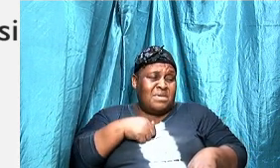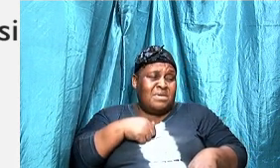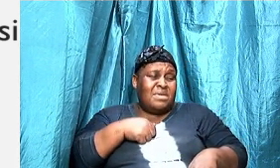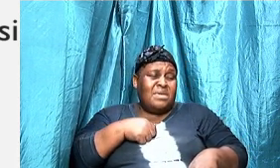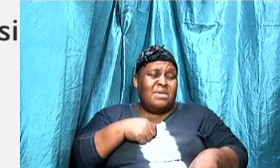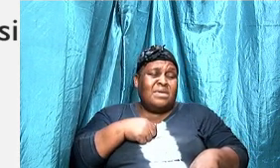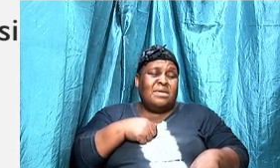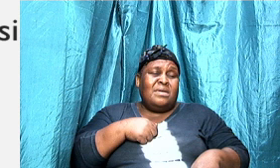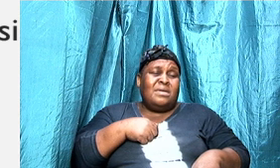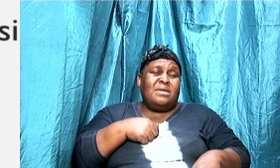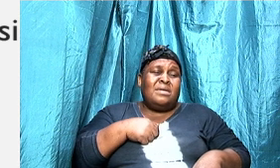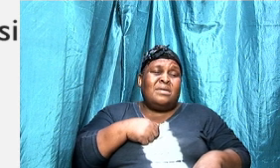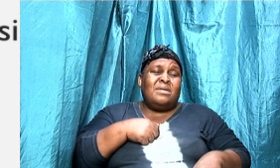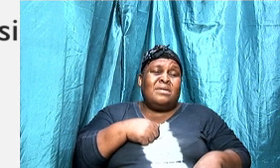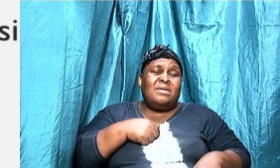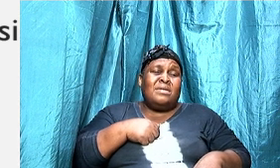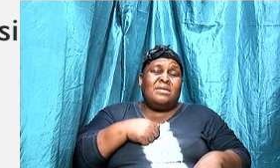death